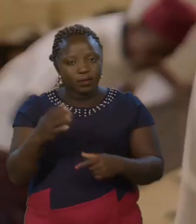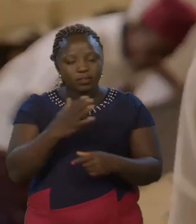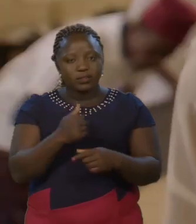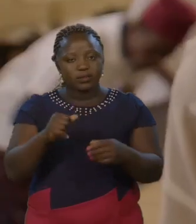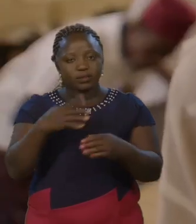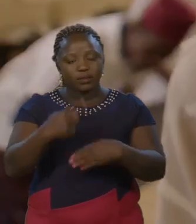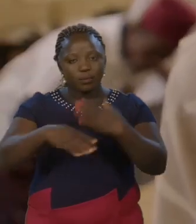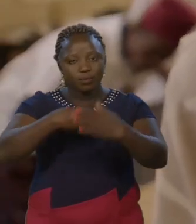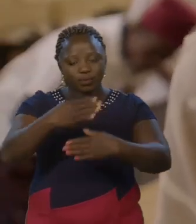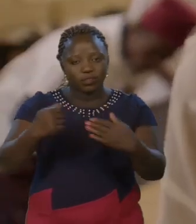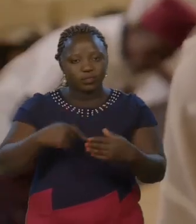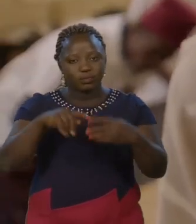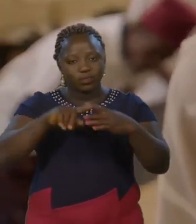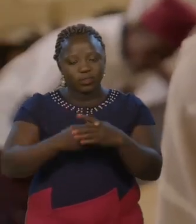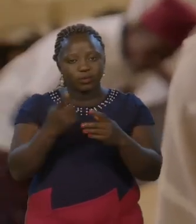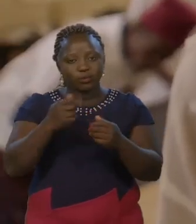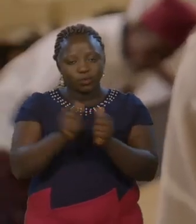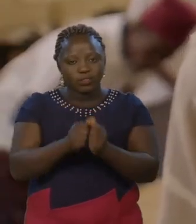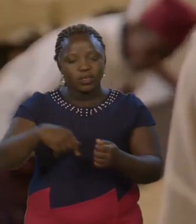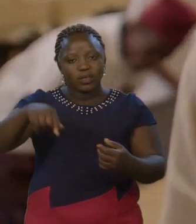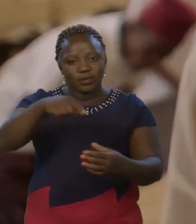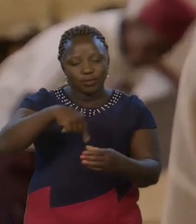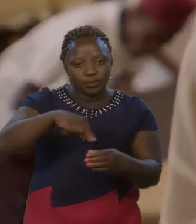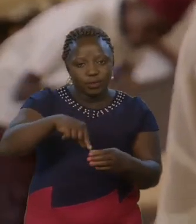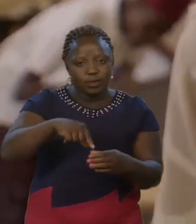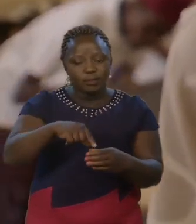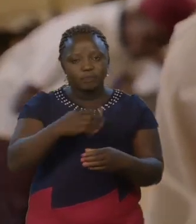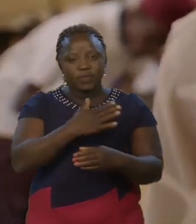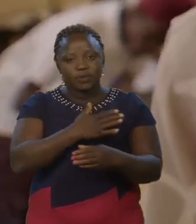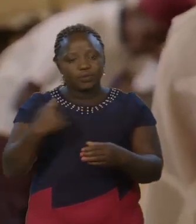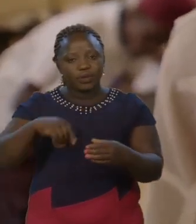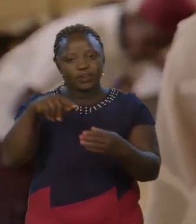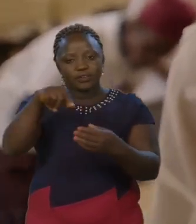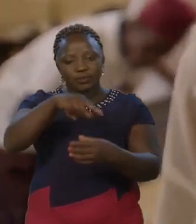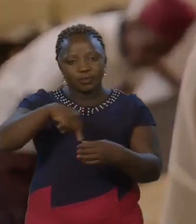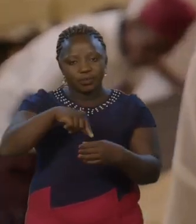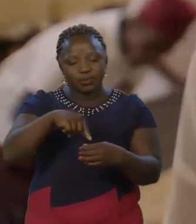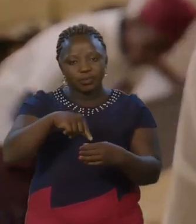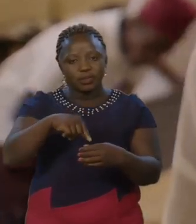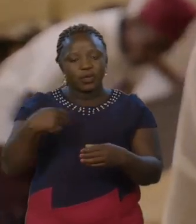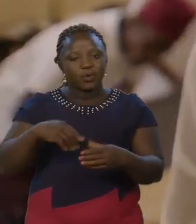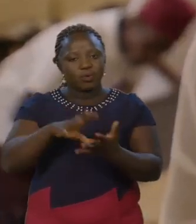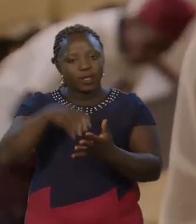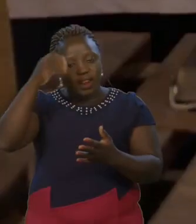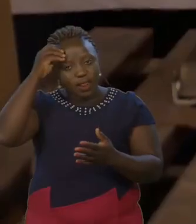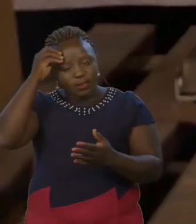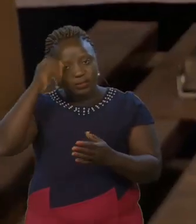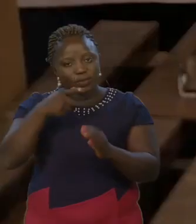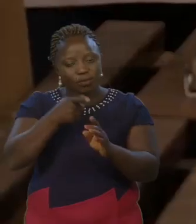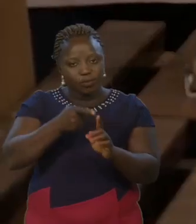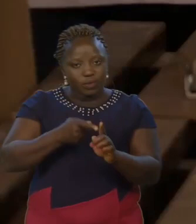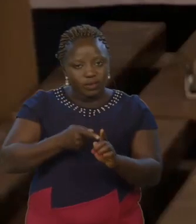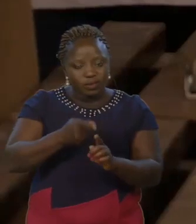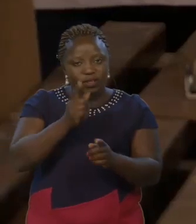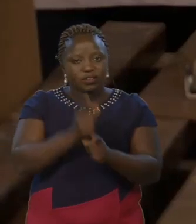into the processes. We started with drilling, we riveted, we drilled, we learned welding, just